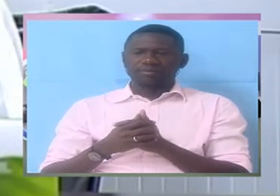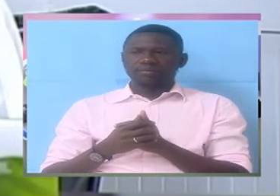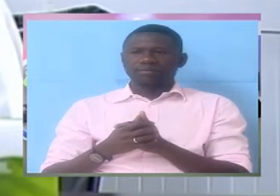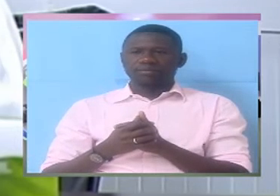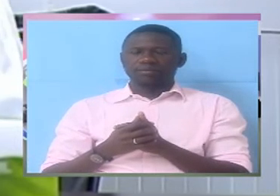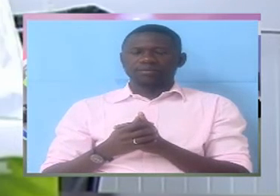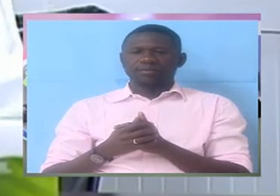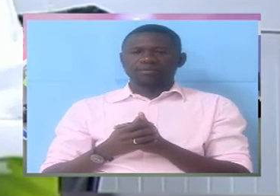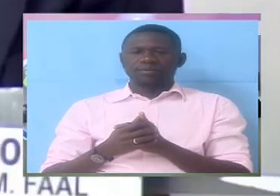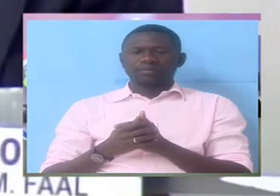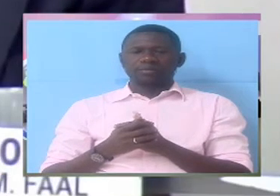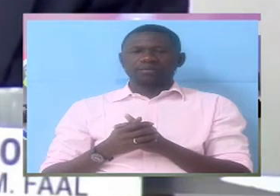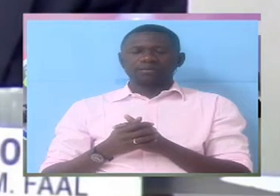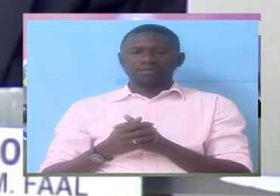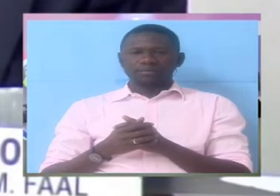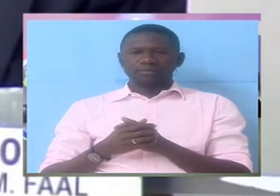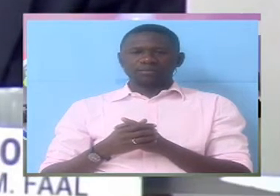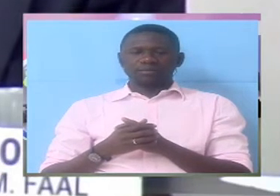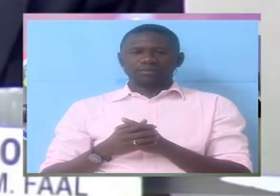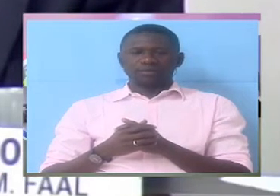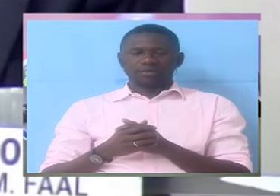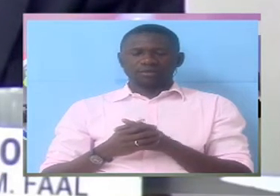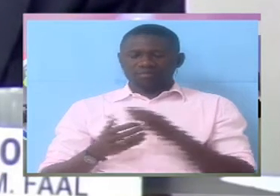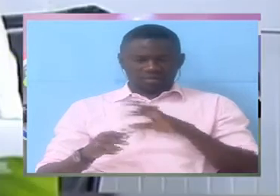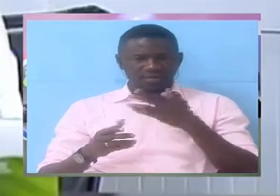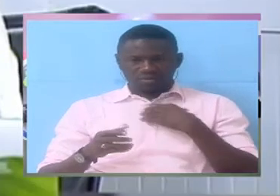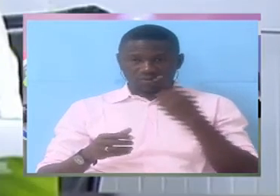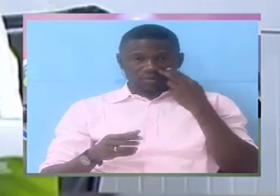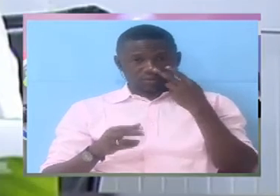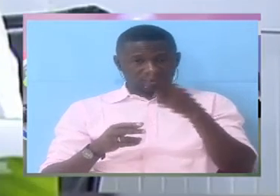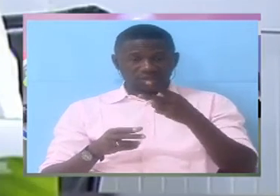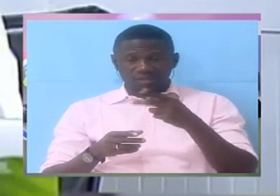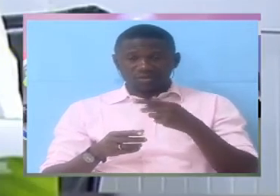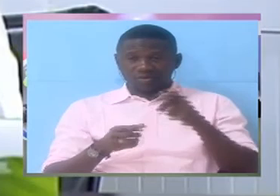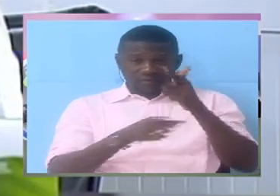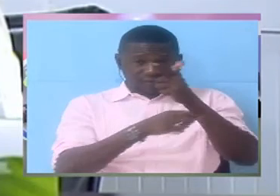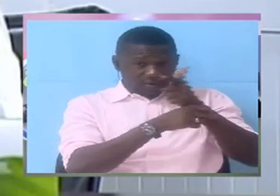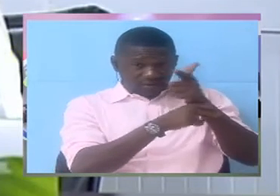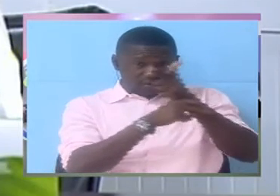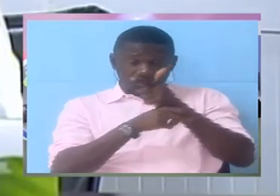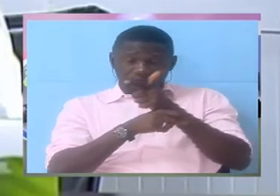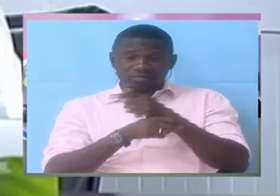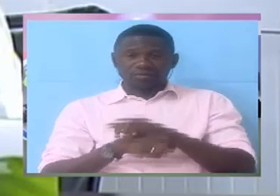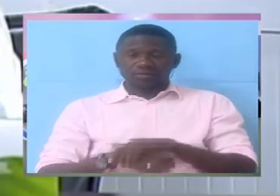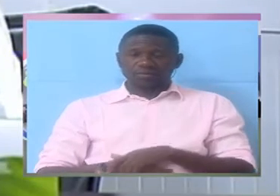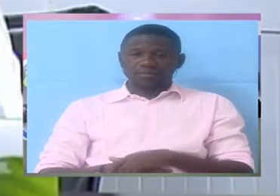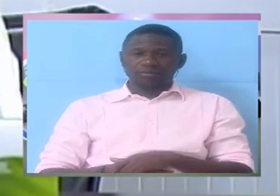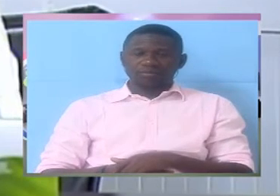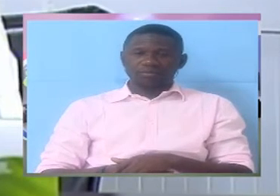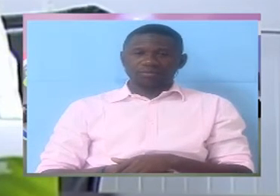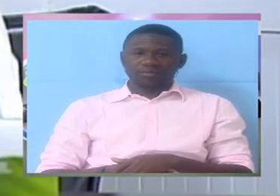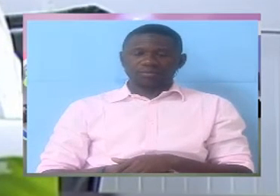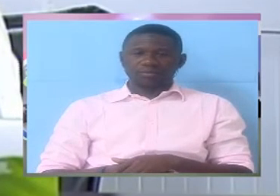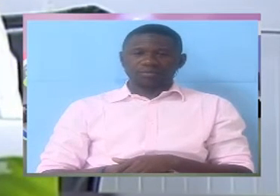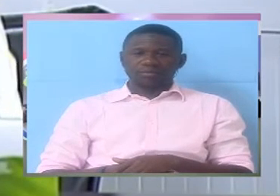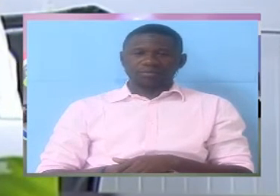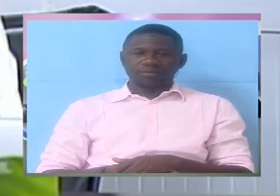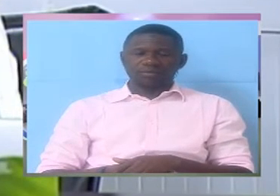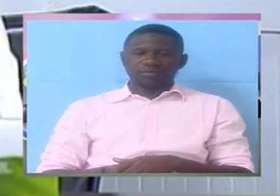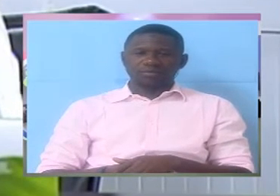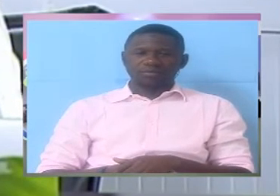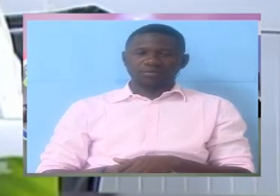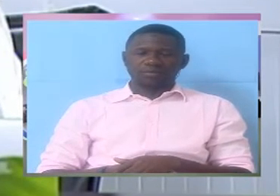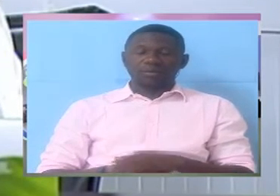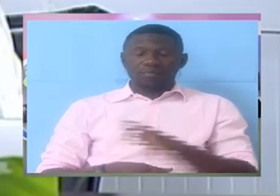And you could must be, have seen it could be, Council, it could be from the ground on arrival at the NIA,